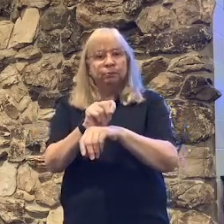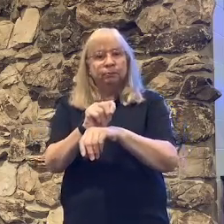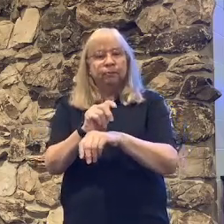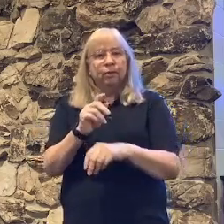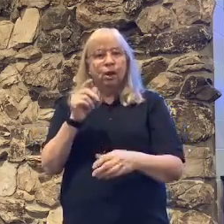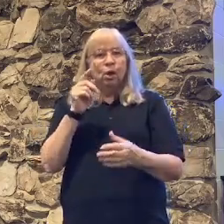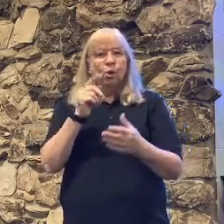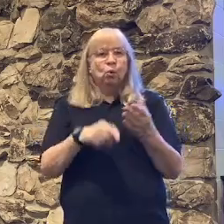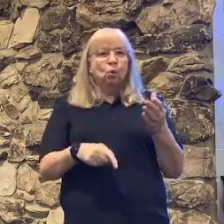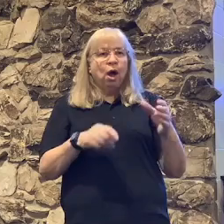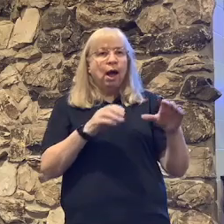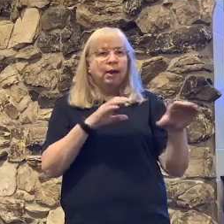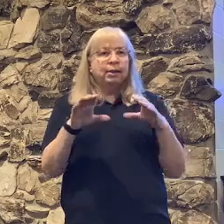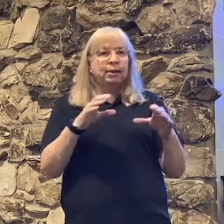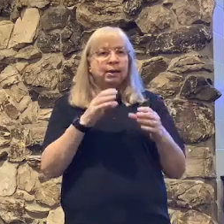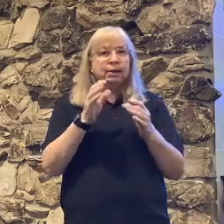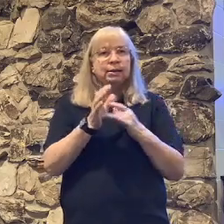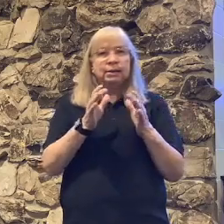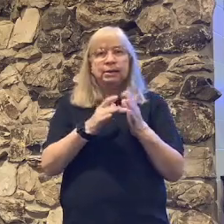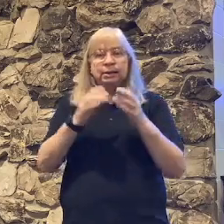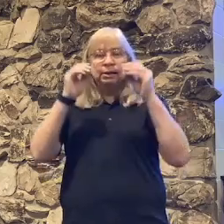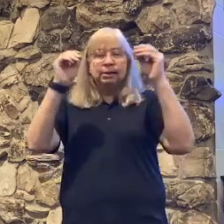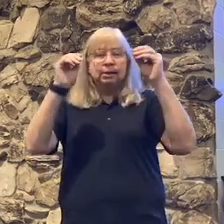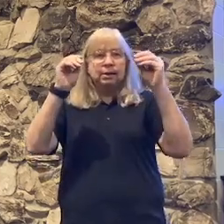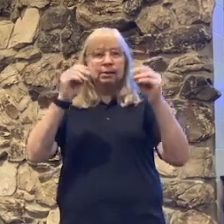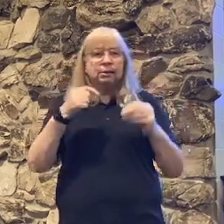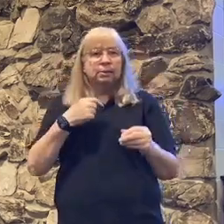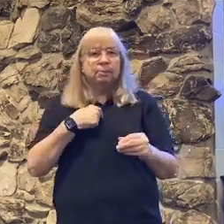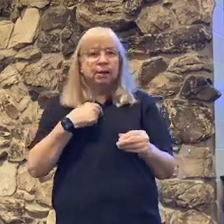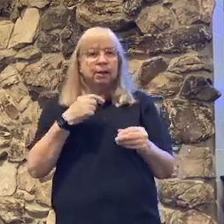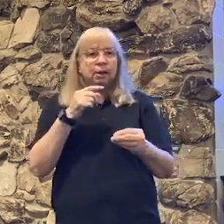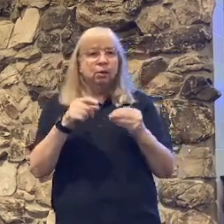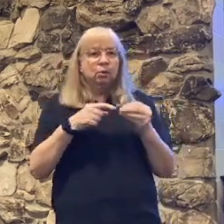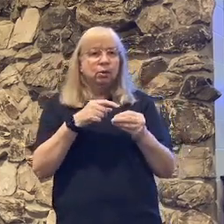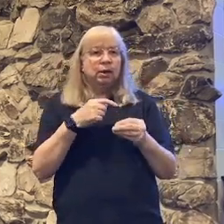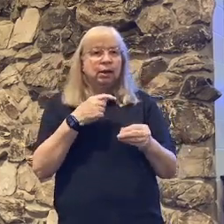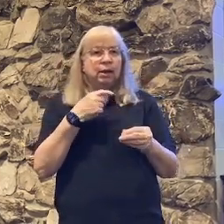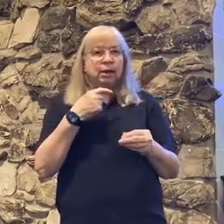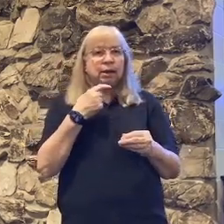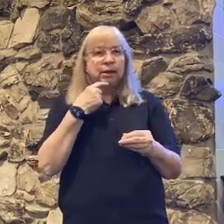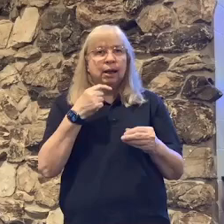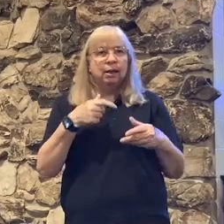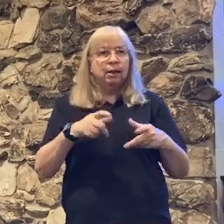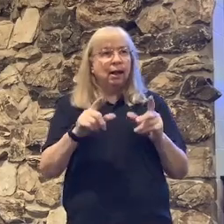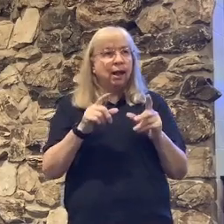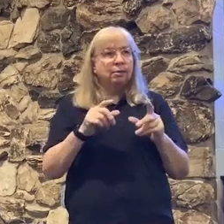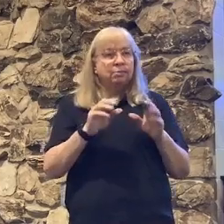What did Jesus teach me when he said, let the little children come?